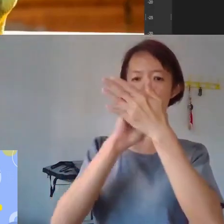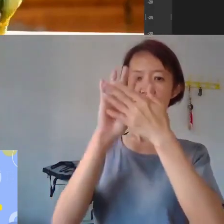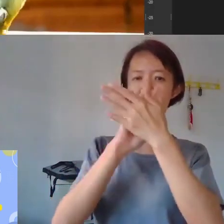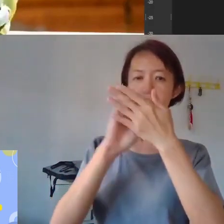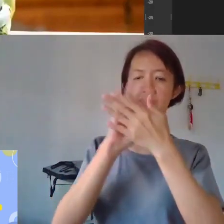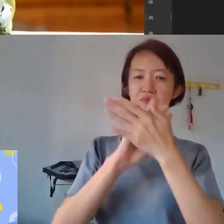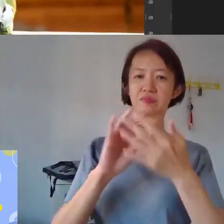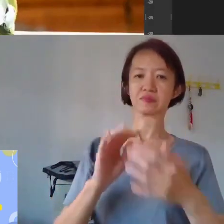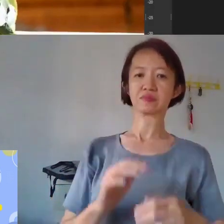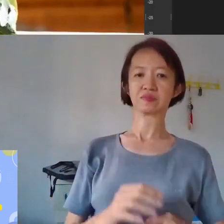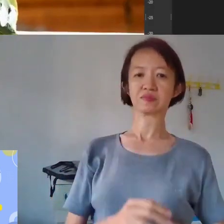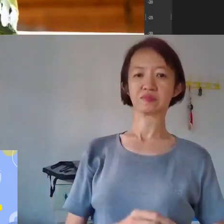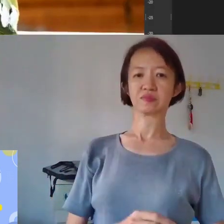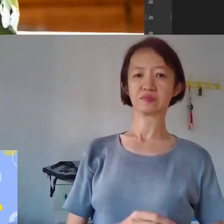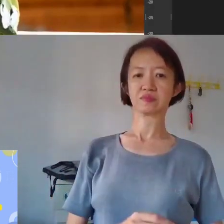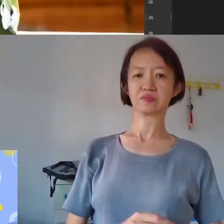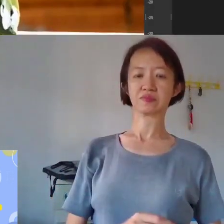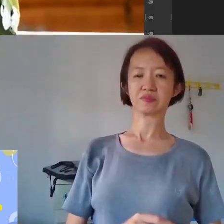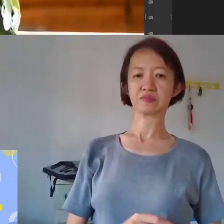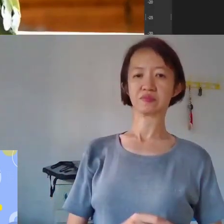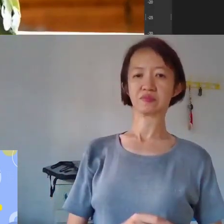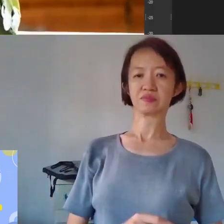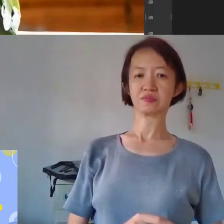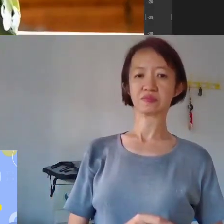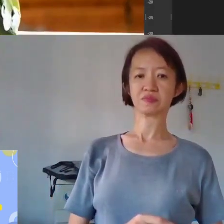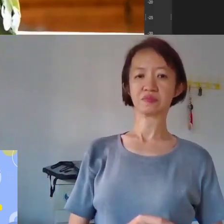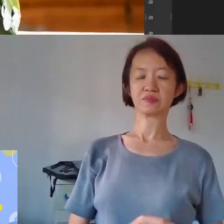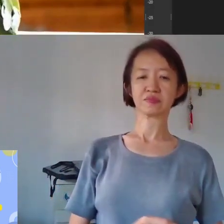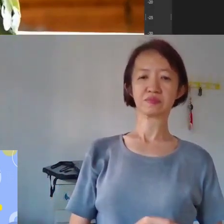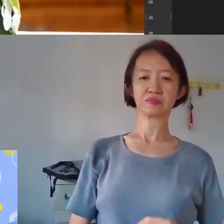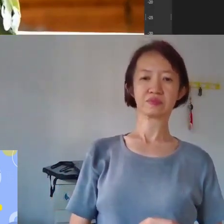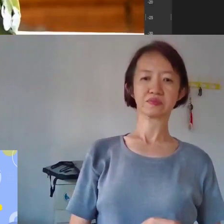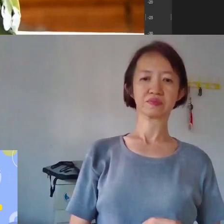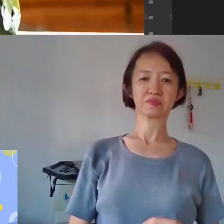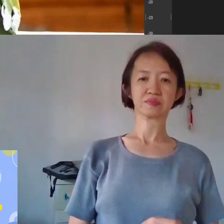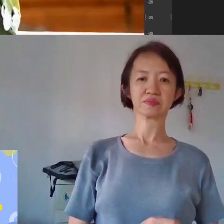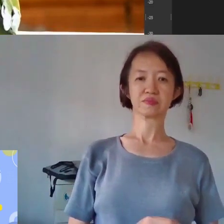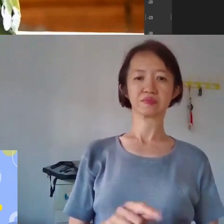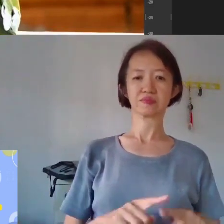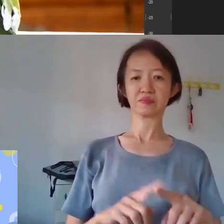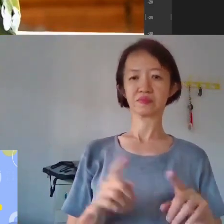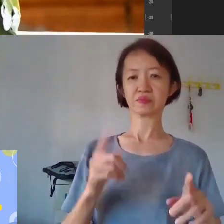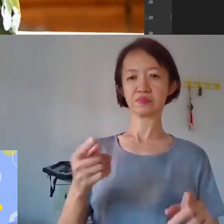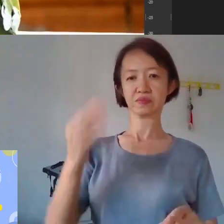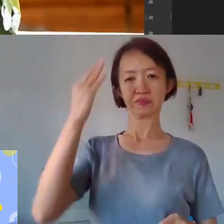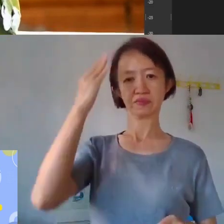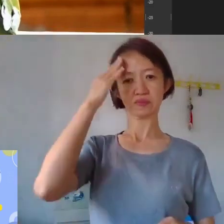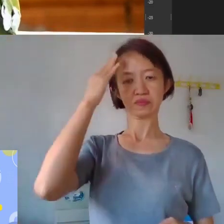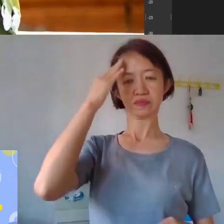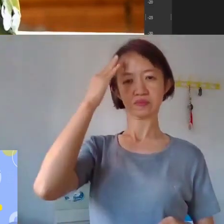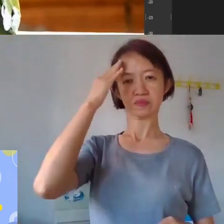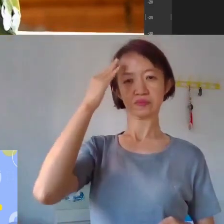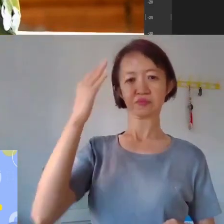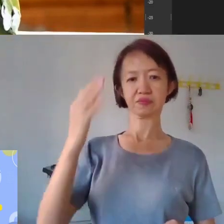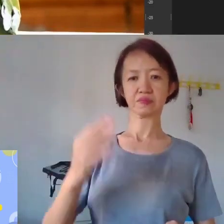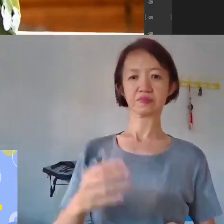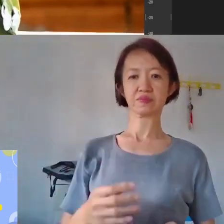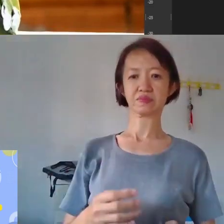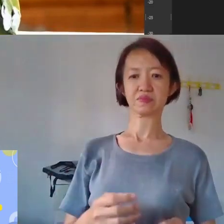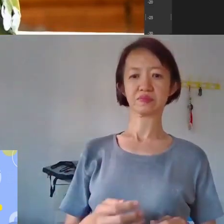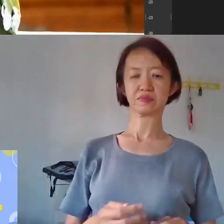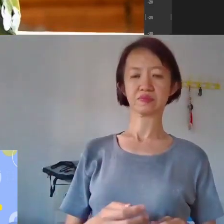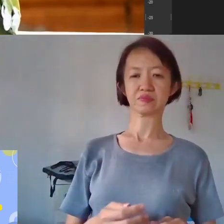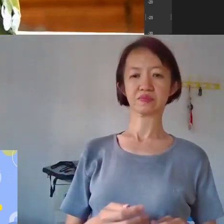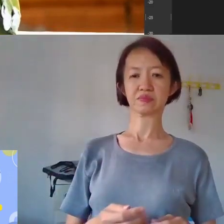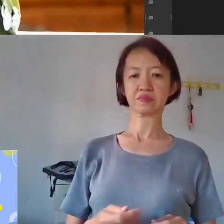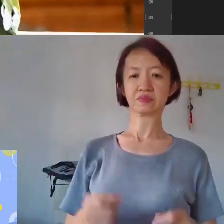perfect because this is just for presentation purposes, but you know the basics, so now just practice this and take some time to apply